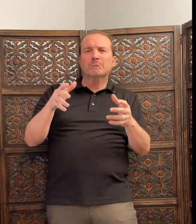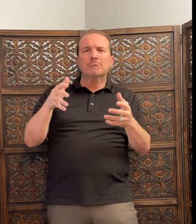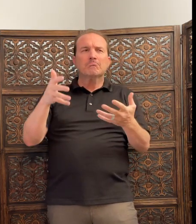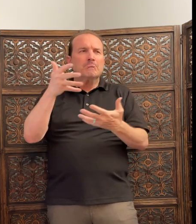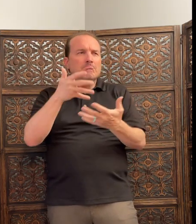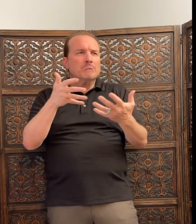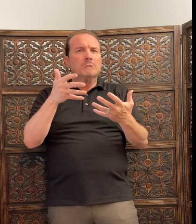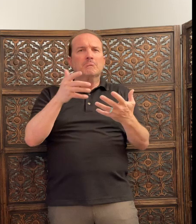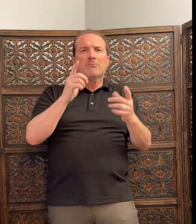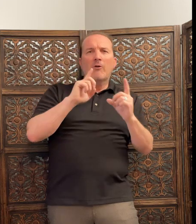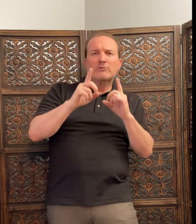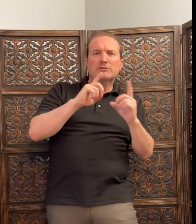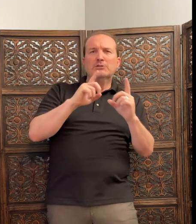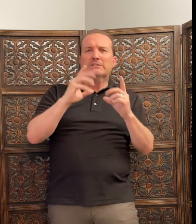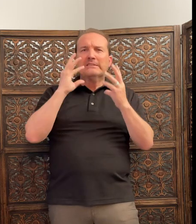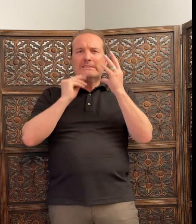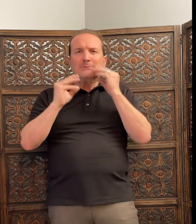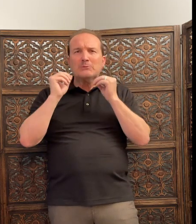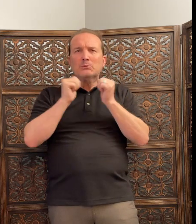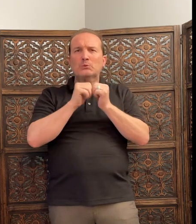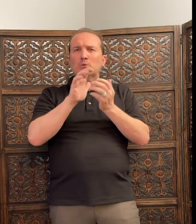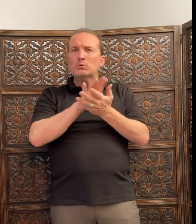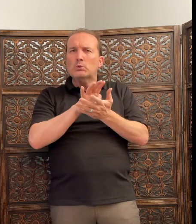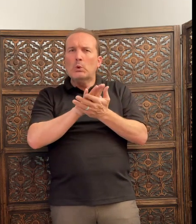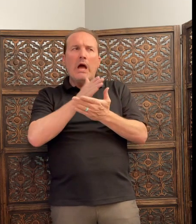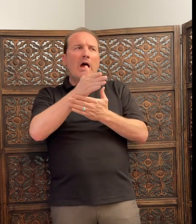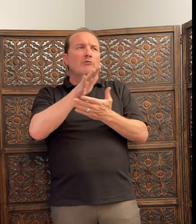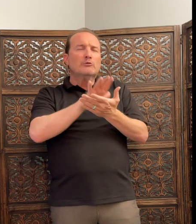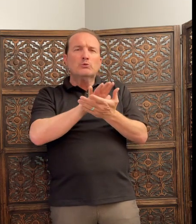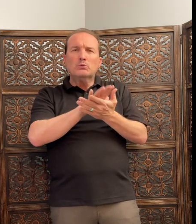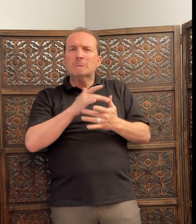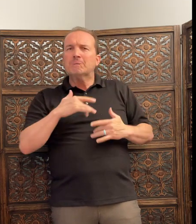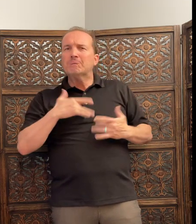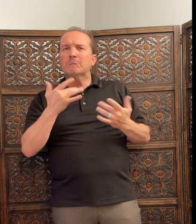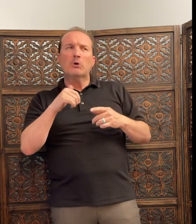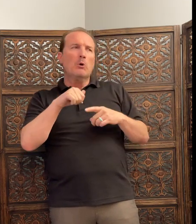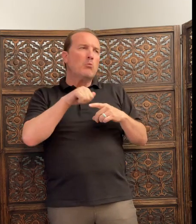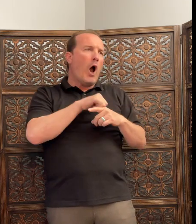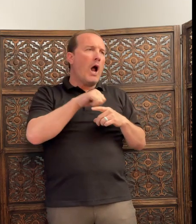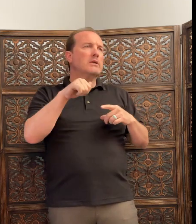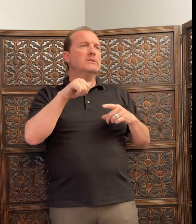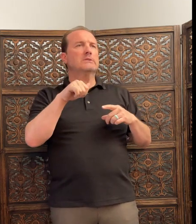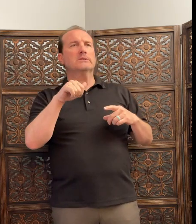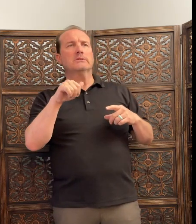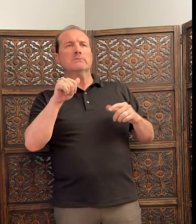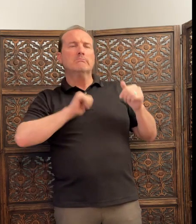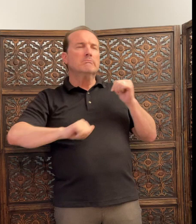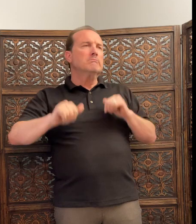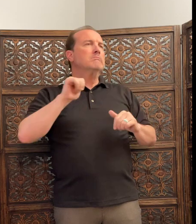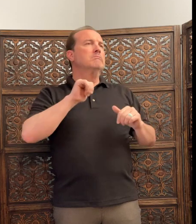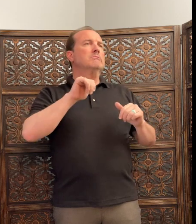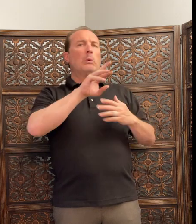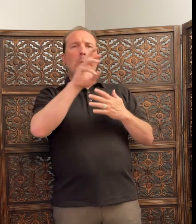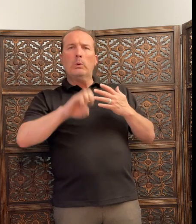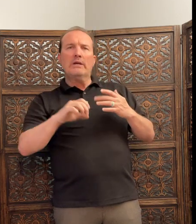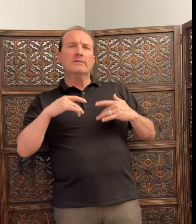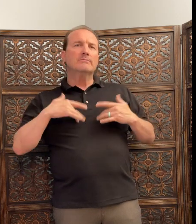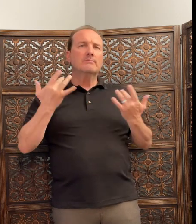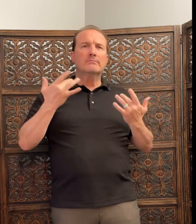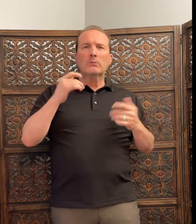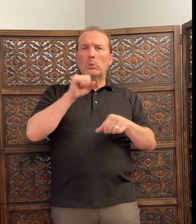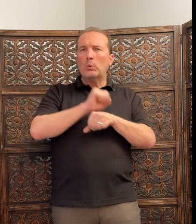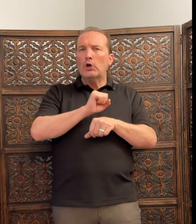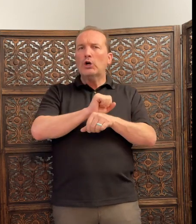for conversation, to share experiences about school, after-school activities like practices and rehearsals,